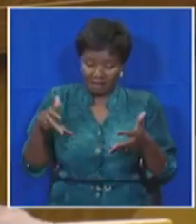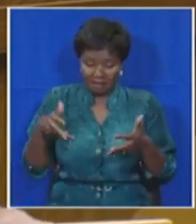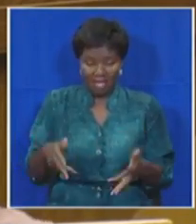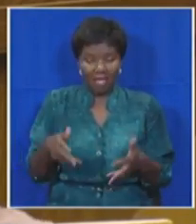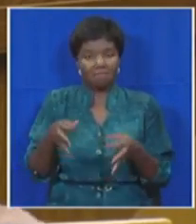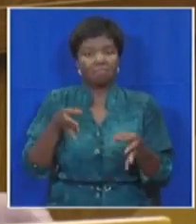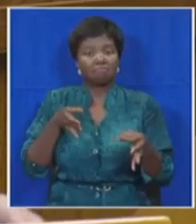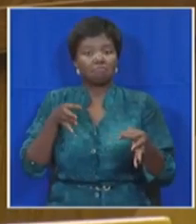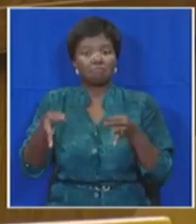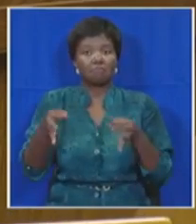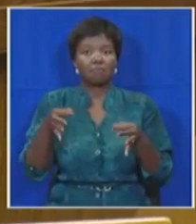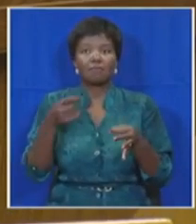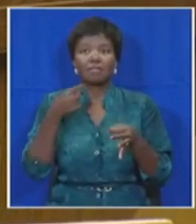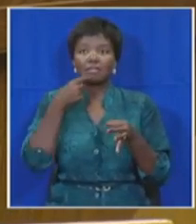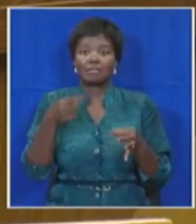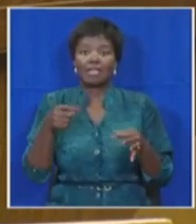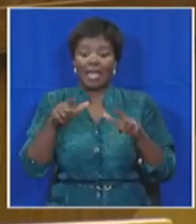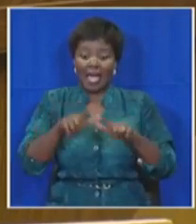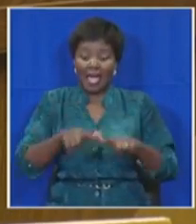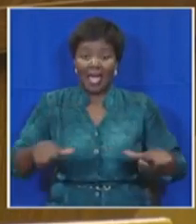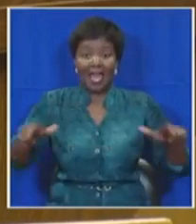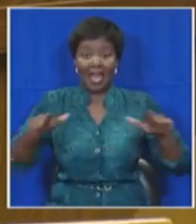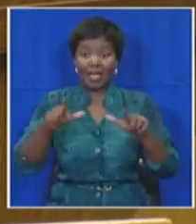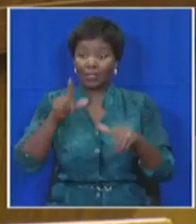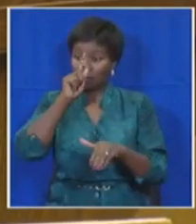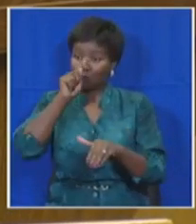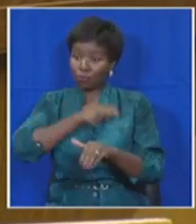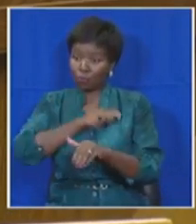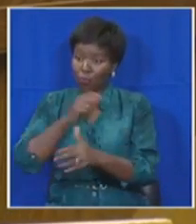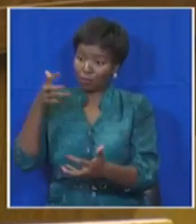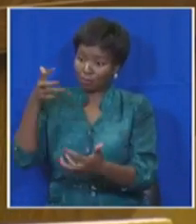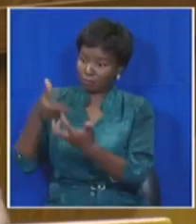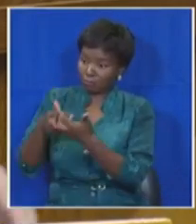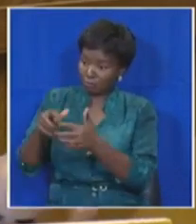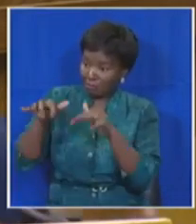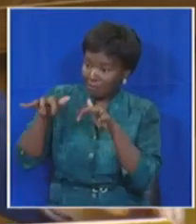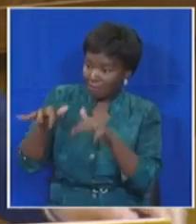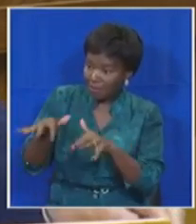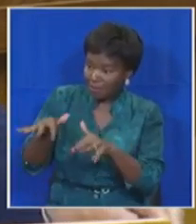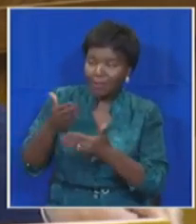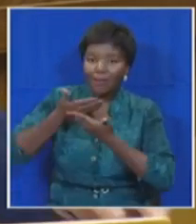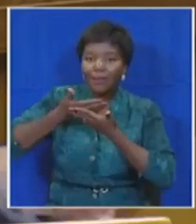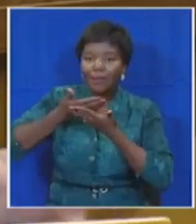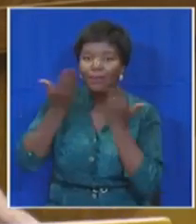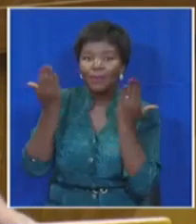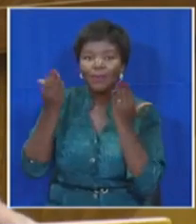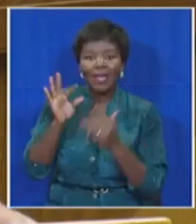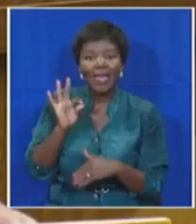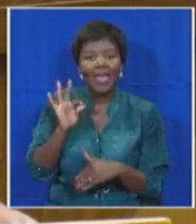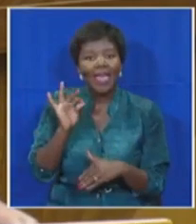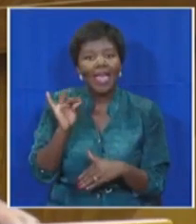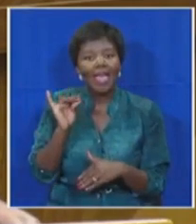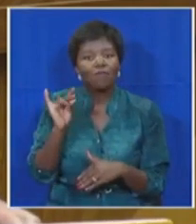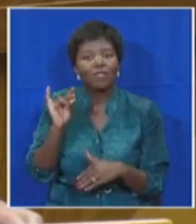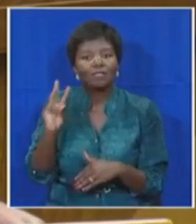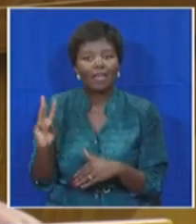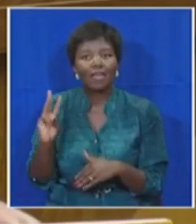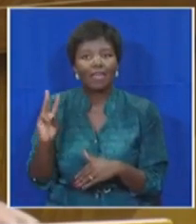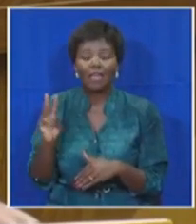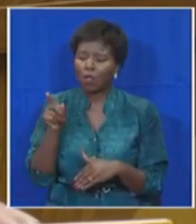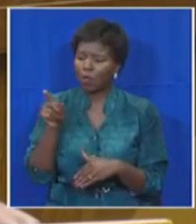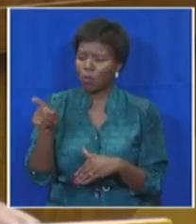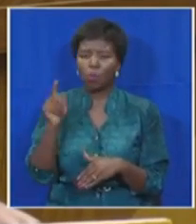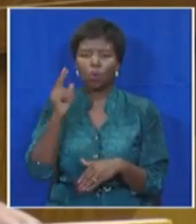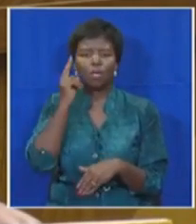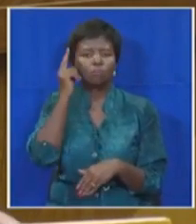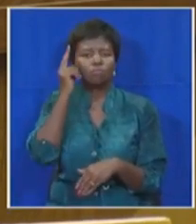a land so far removed from the ordinary reality lived by South Africans on a daily basis, you were left wondering